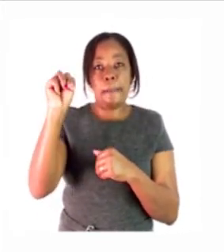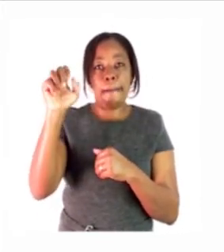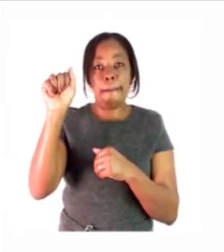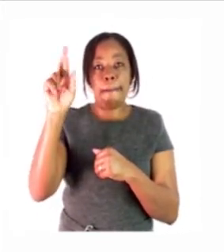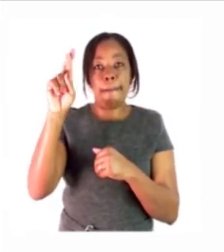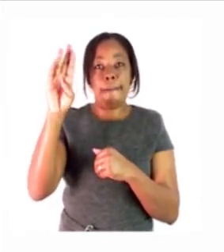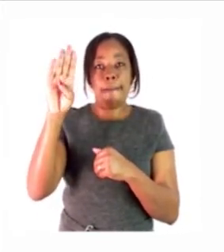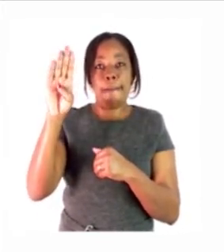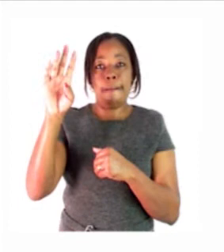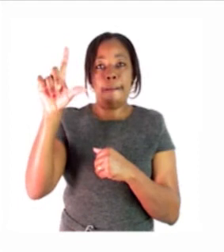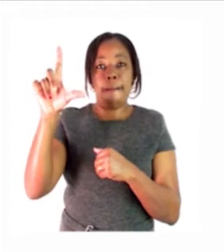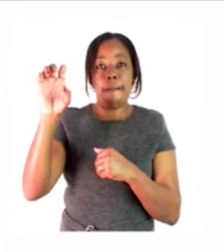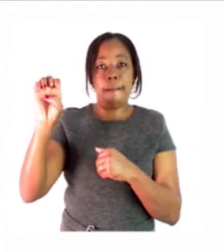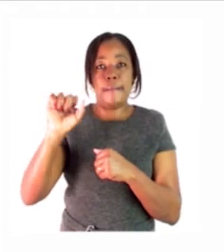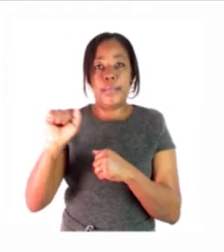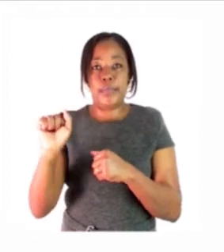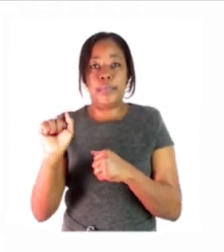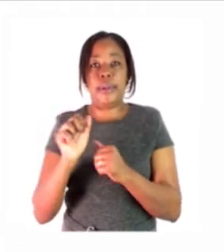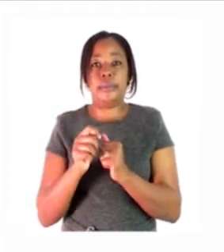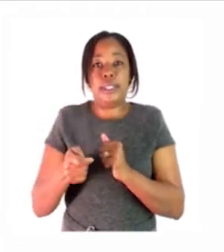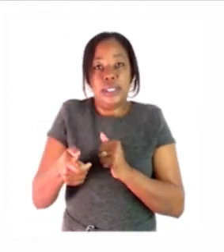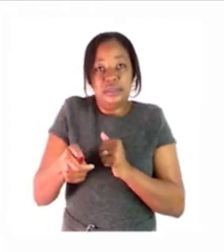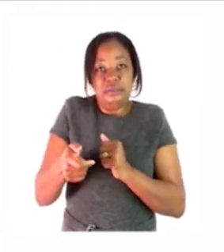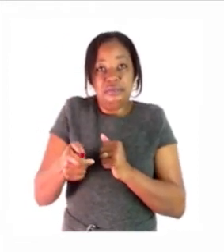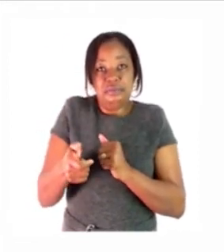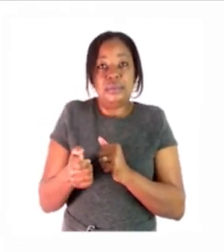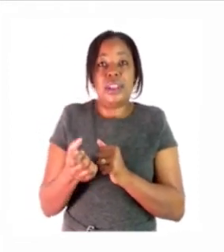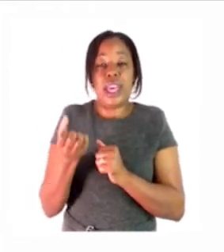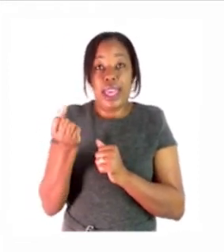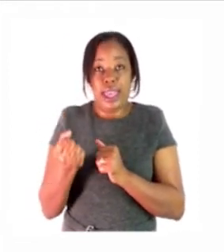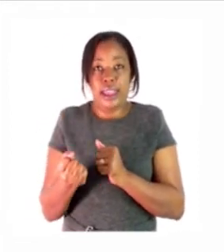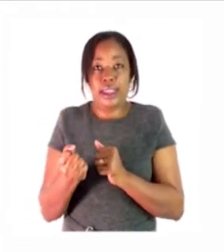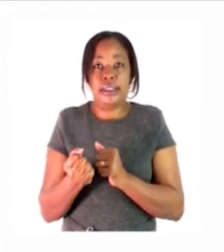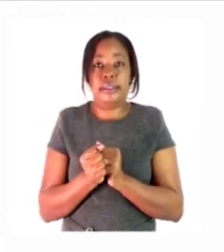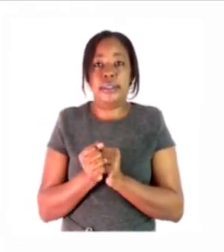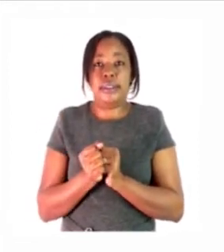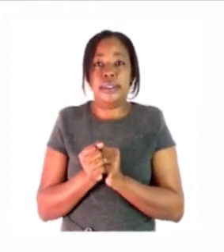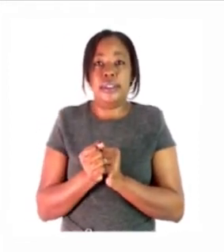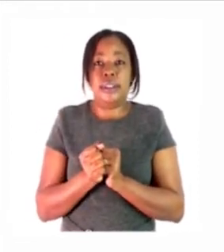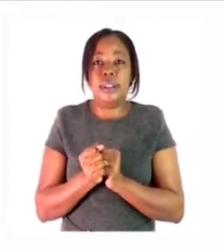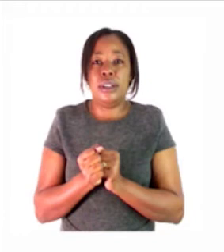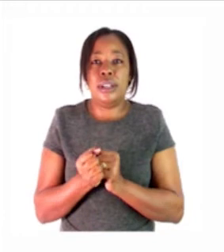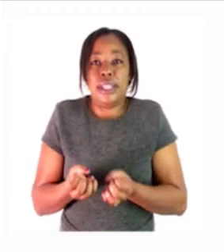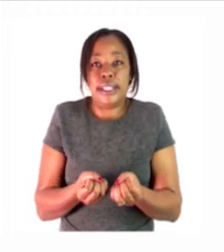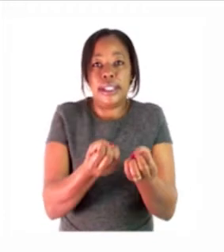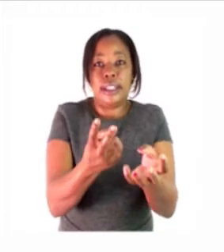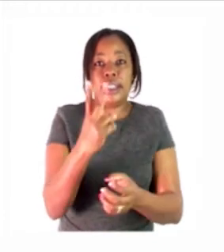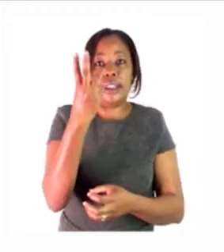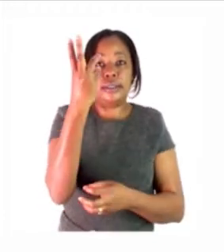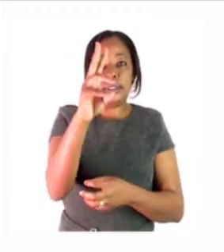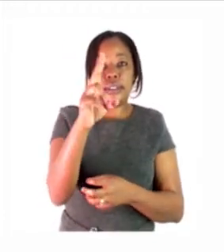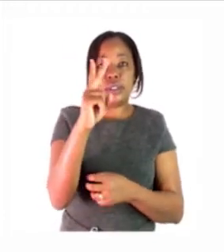gave 62 marbles to Tony. How many marbles does Rita have left? She was first